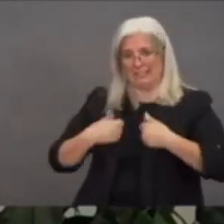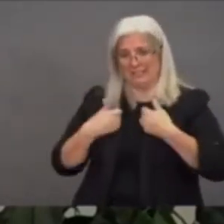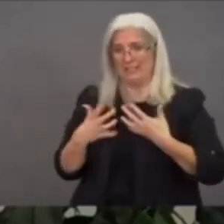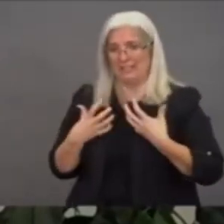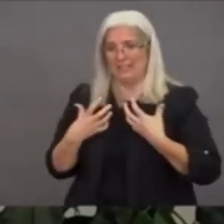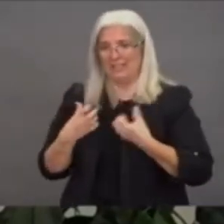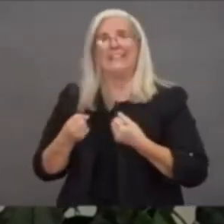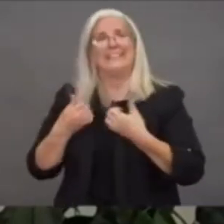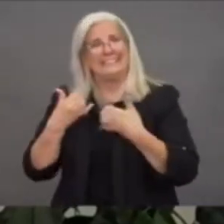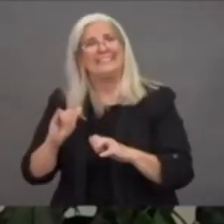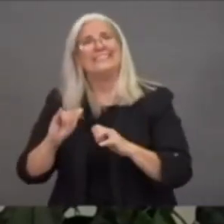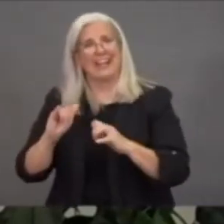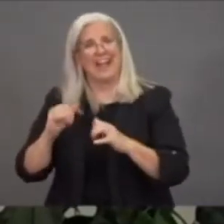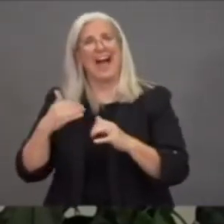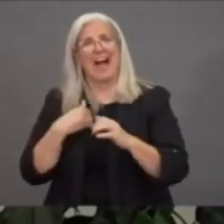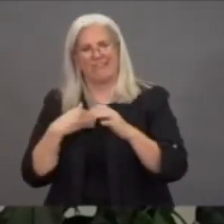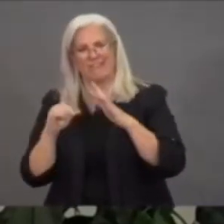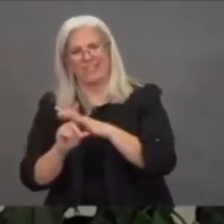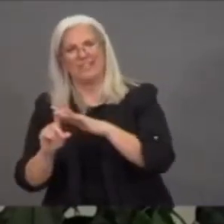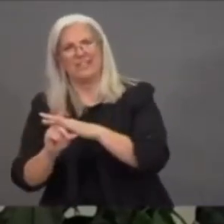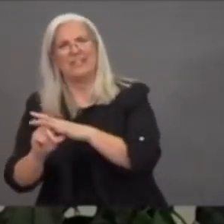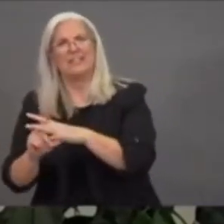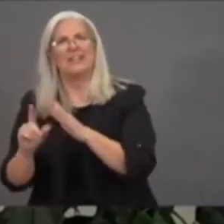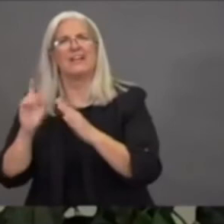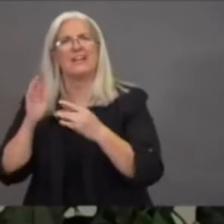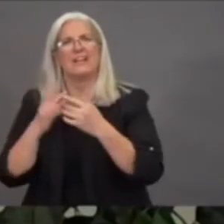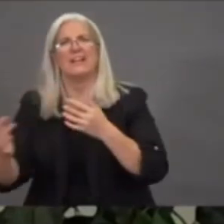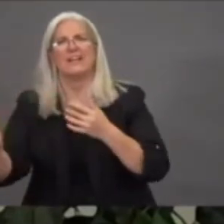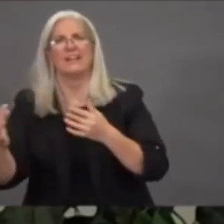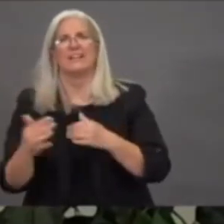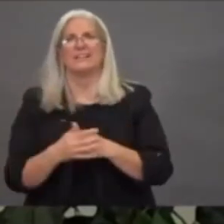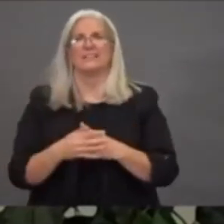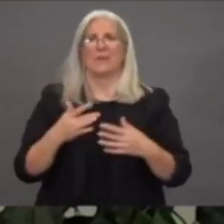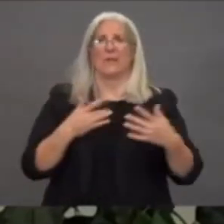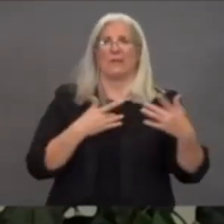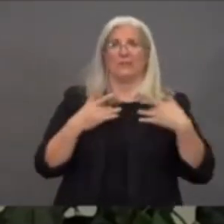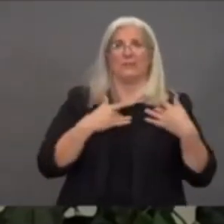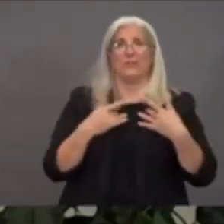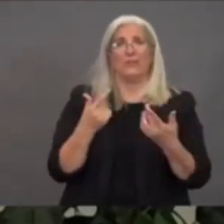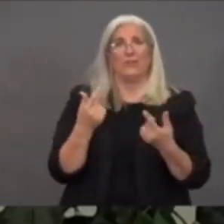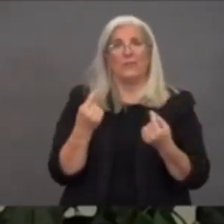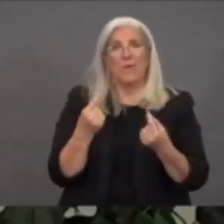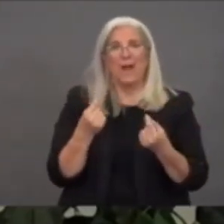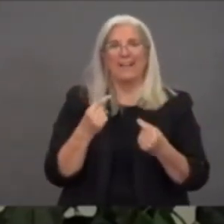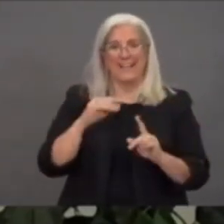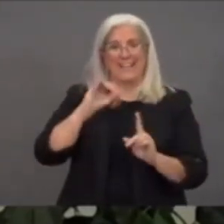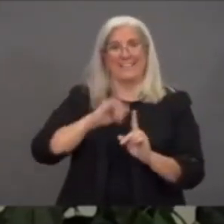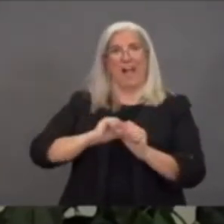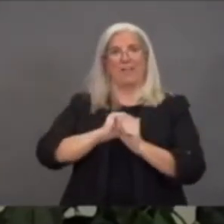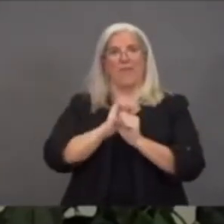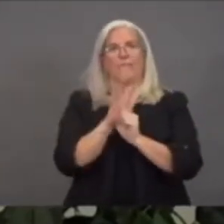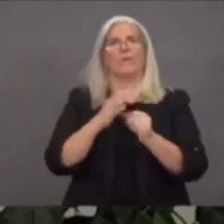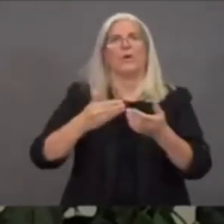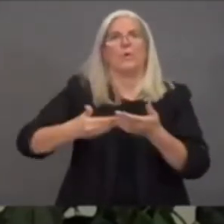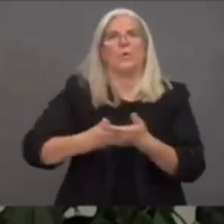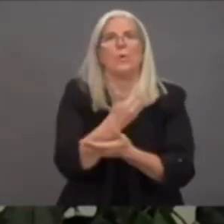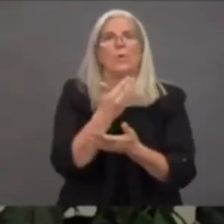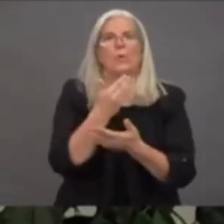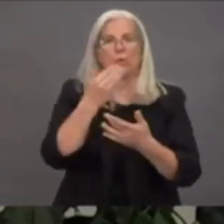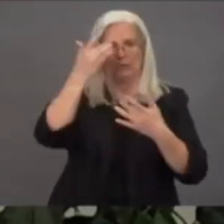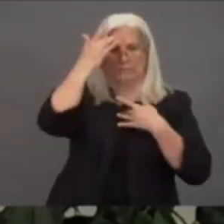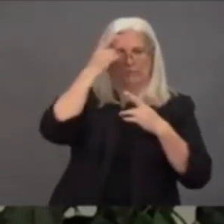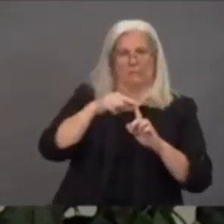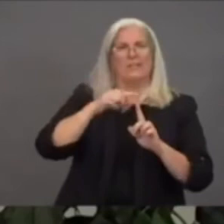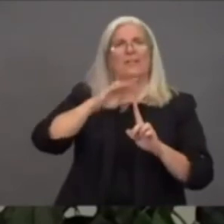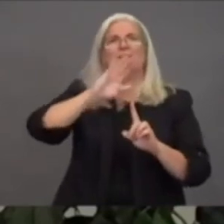this is a totally new virus, we are not yet sure we don't yet know what the long-term health effects of having